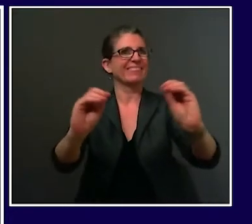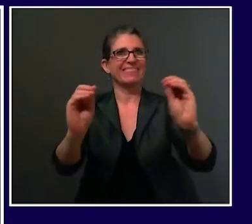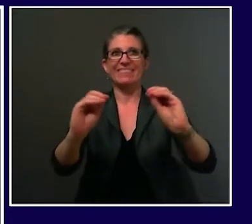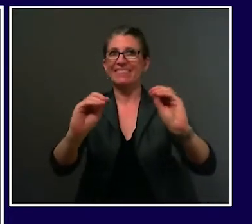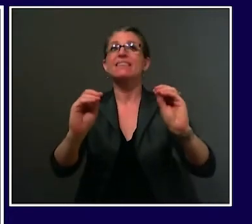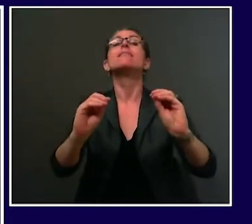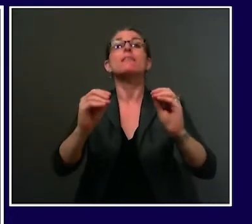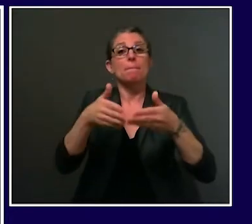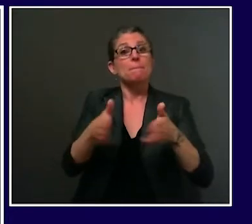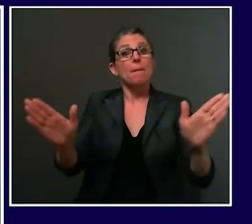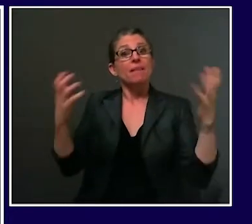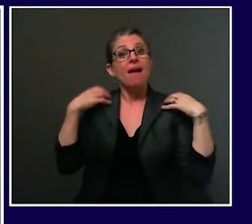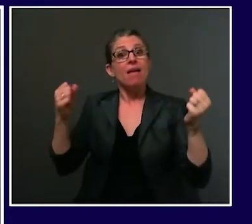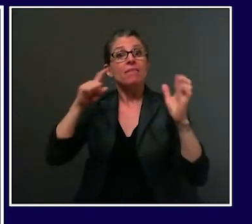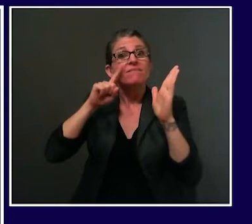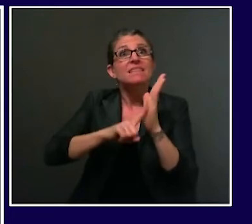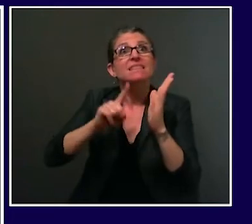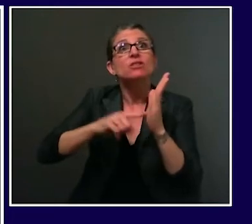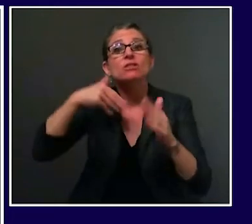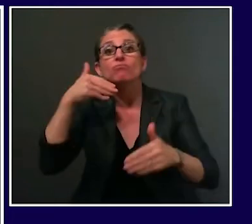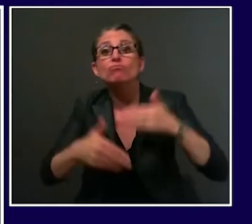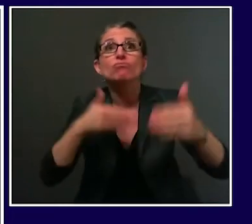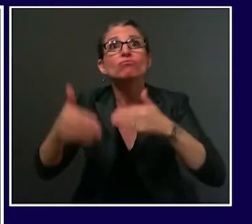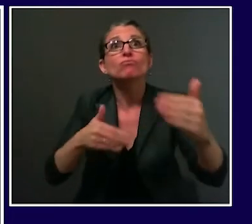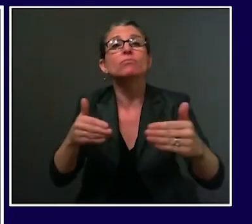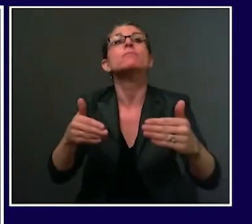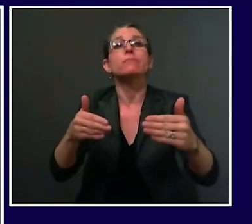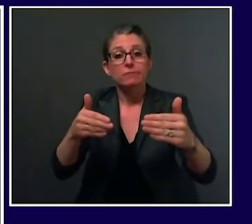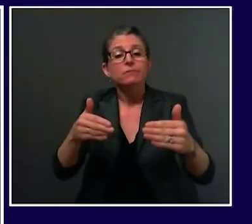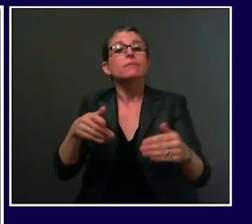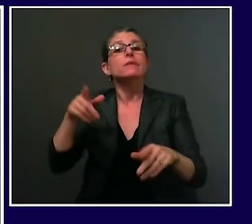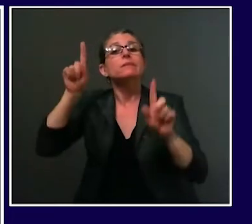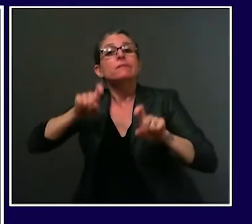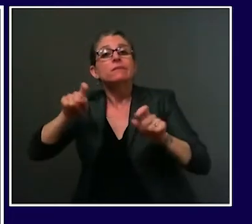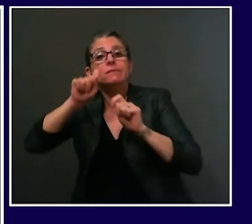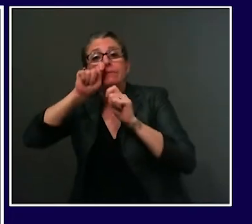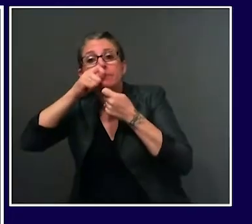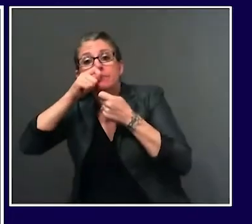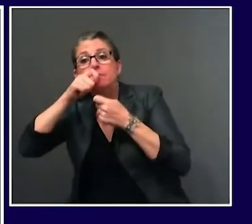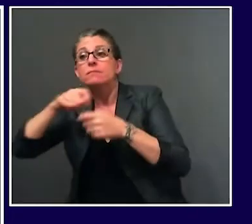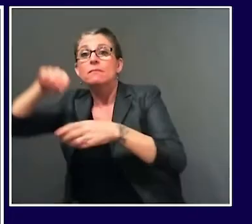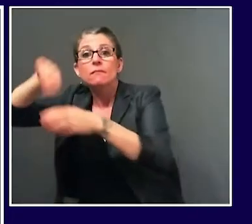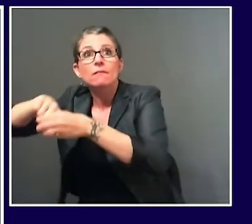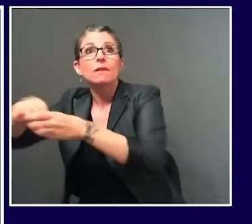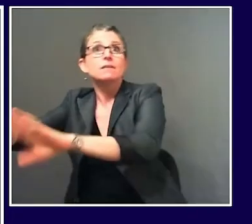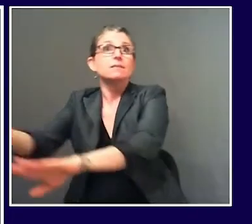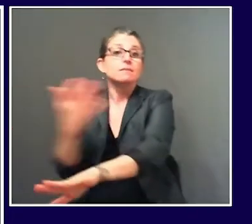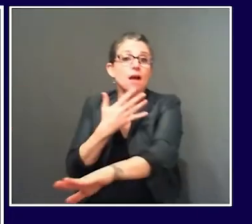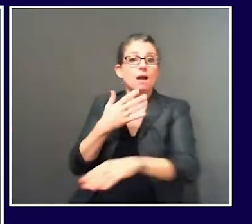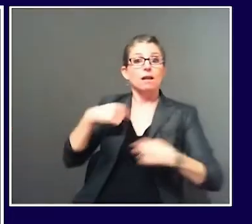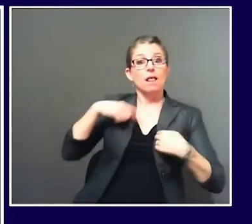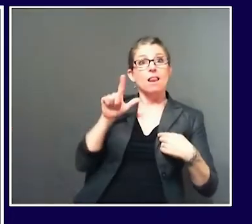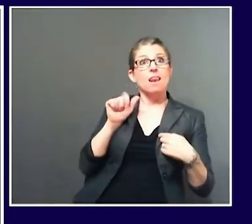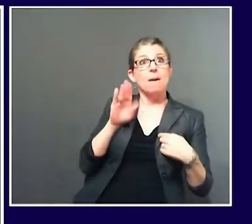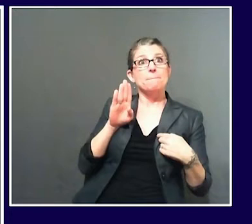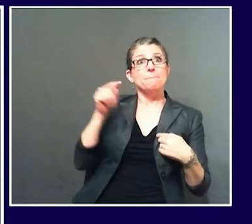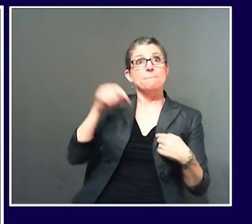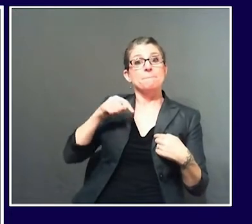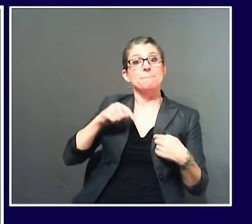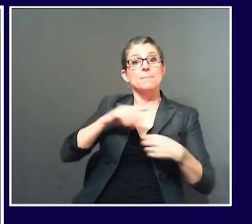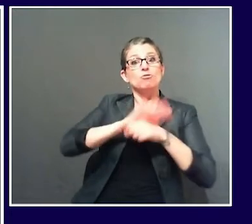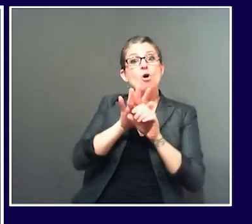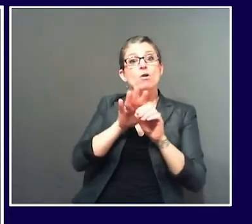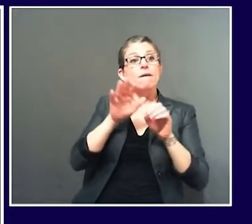that we're taking some of the samples that were sent to Maine CDC's lab in Augusta for COVID-19 testing and running